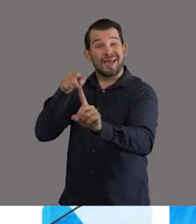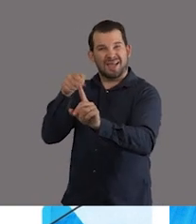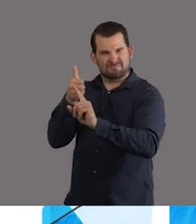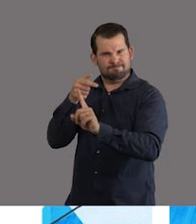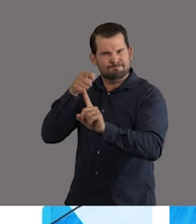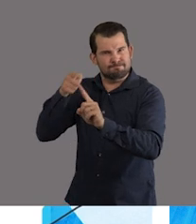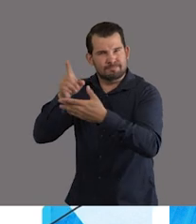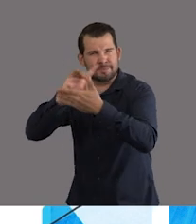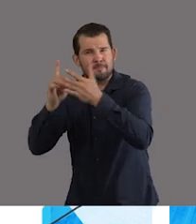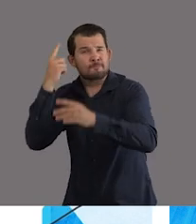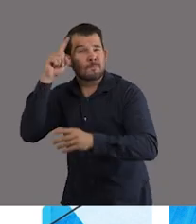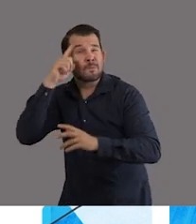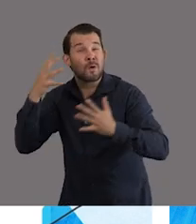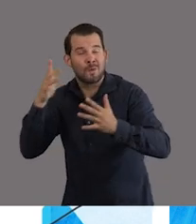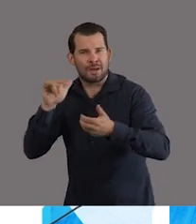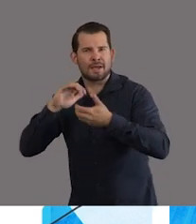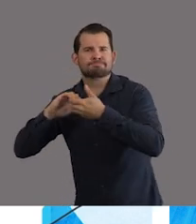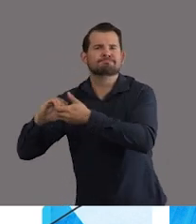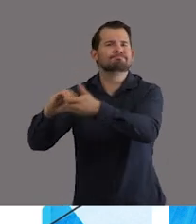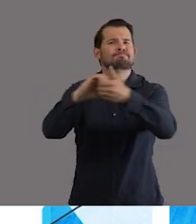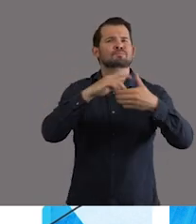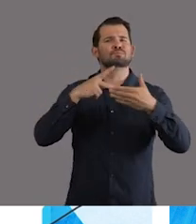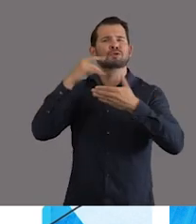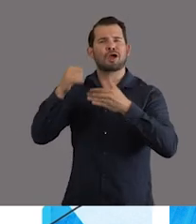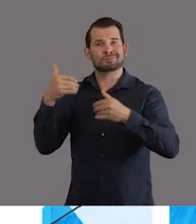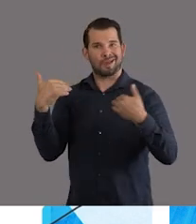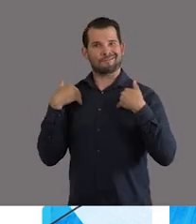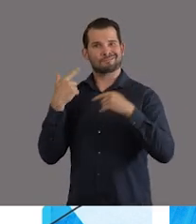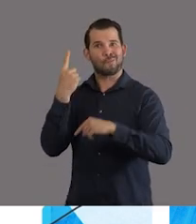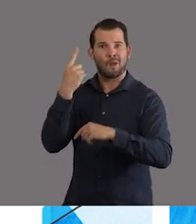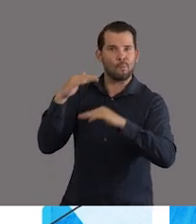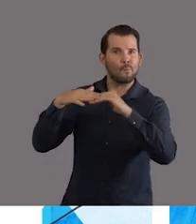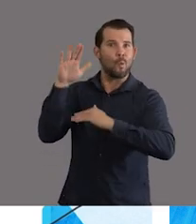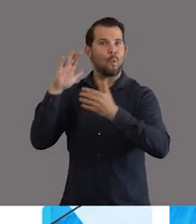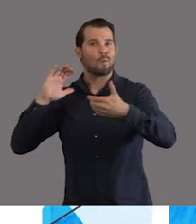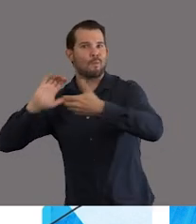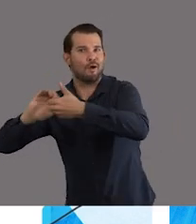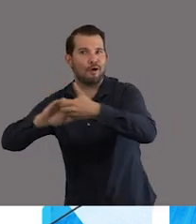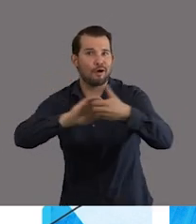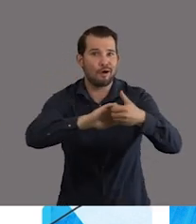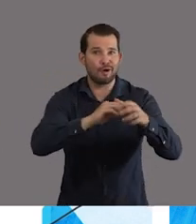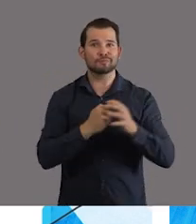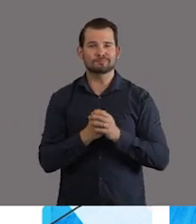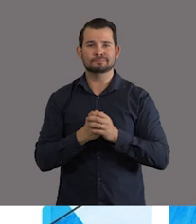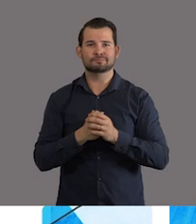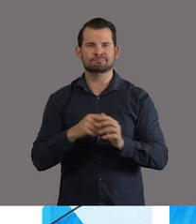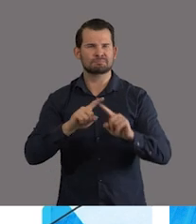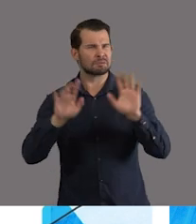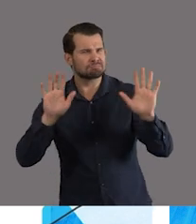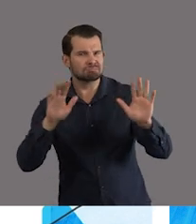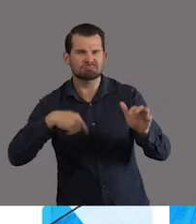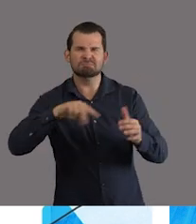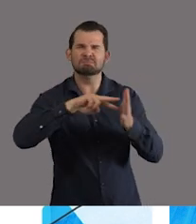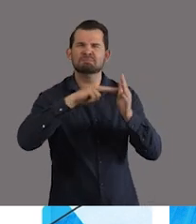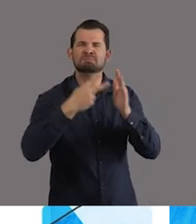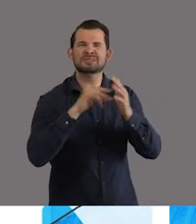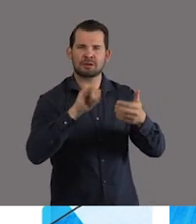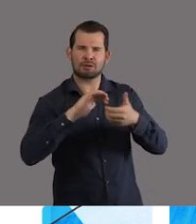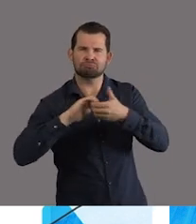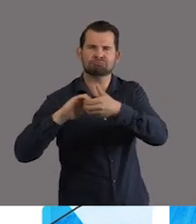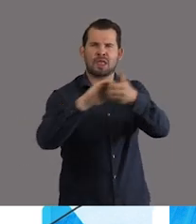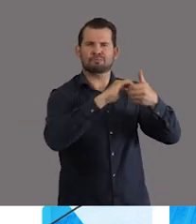Cultivate is specifically designed for collaborative projects with one or more partners. But what do we mean by collaborative